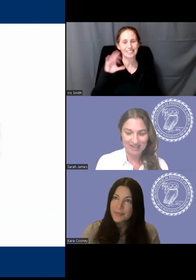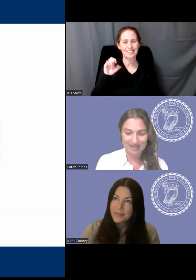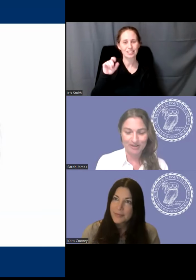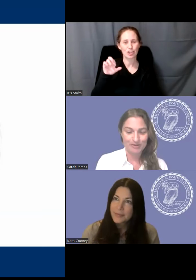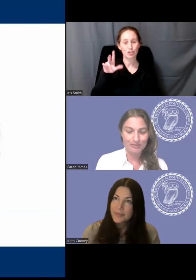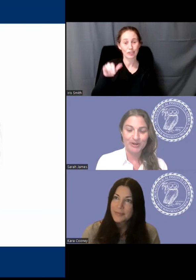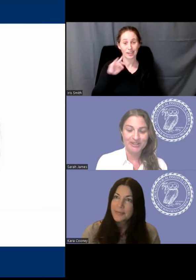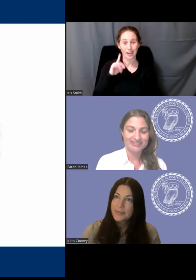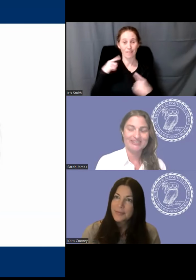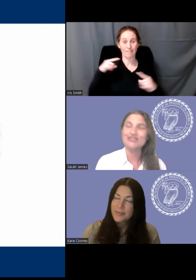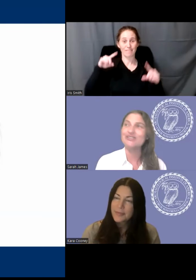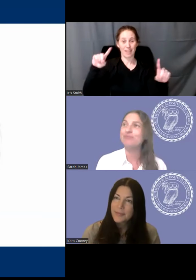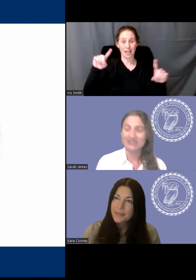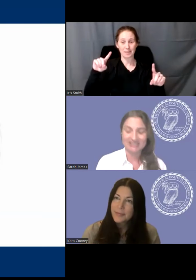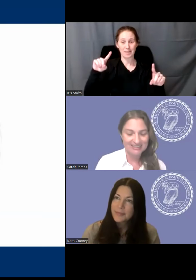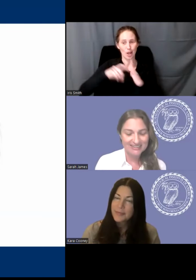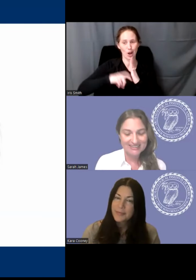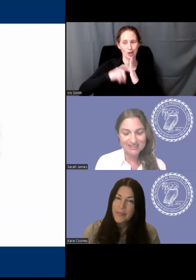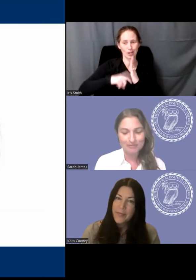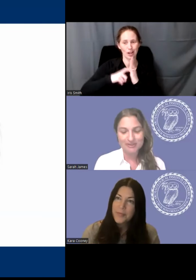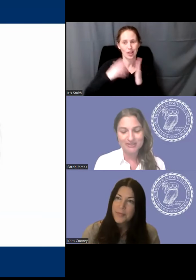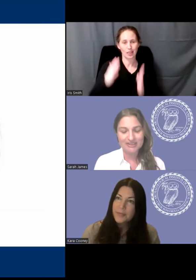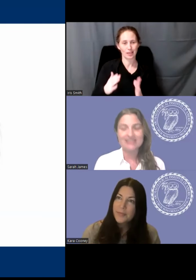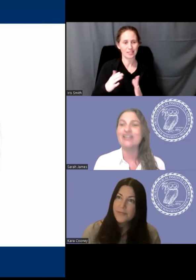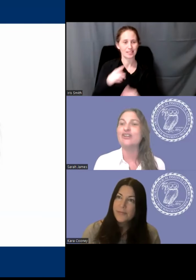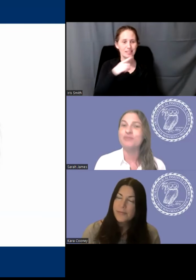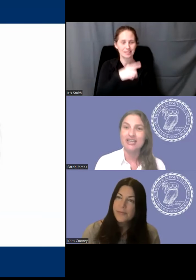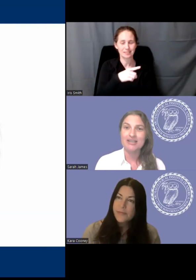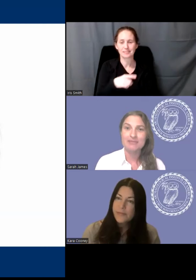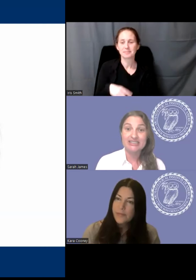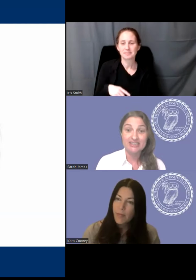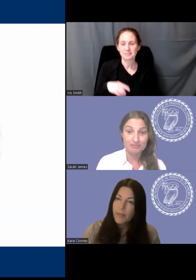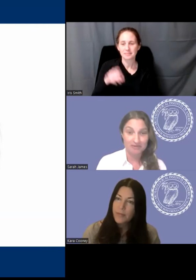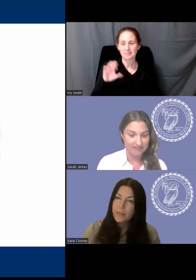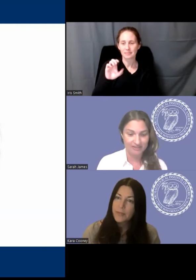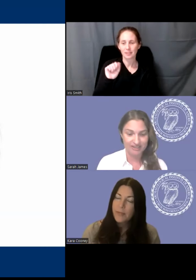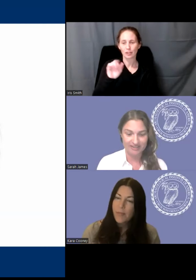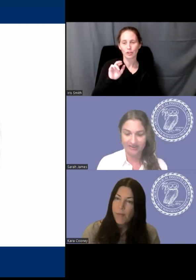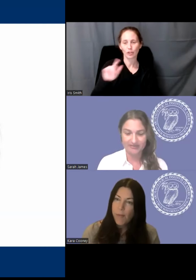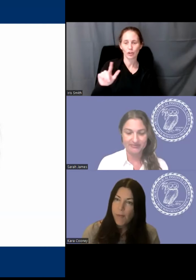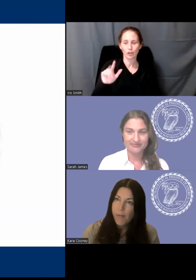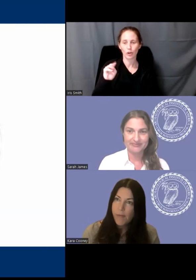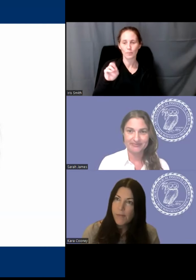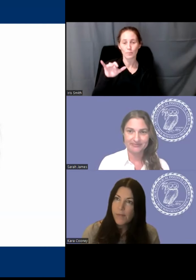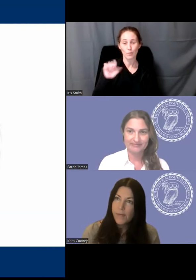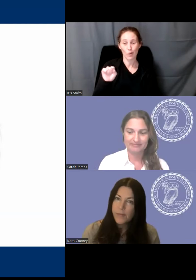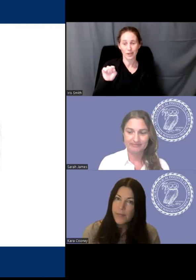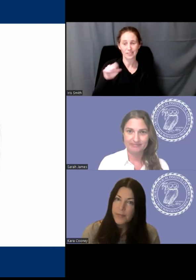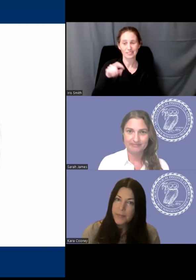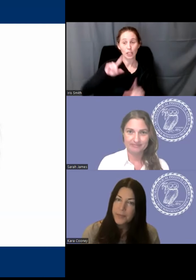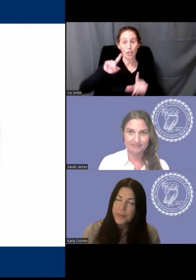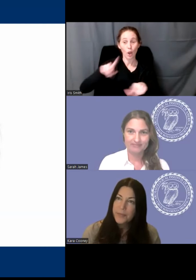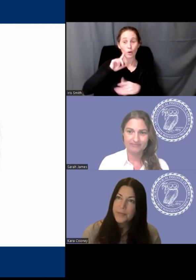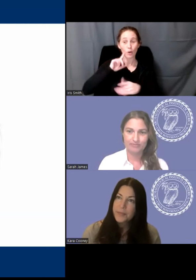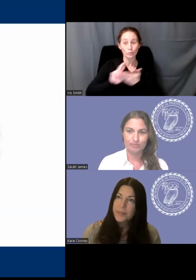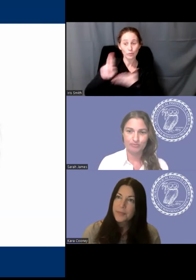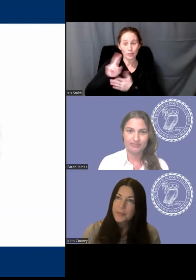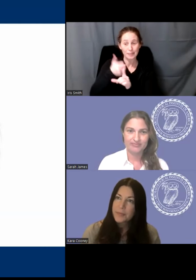archaeologist, Earl Morris, who both attended CU Boulder and later became a teaching professor here.